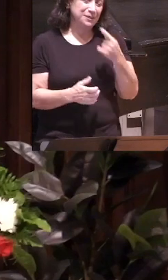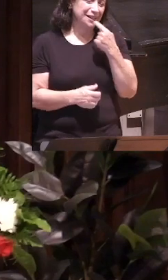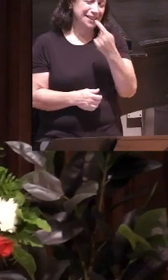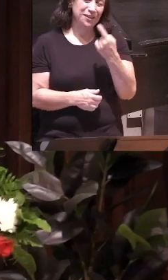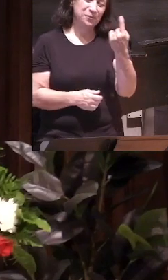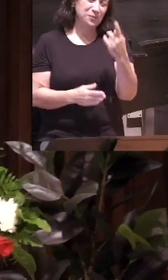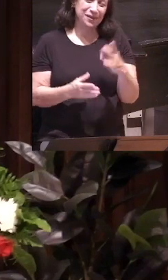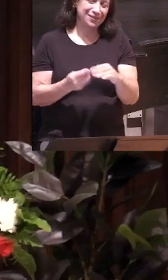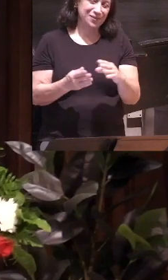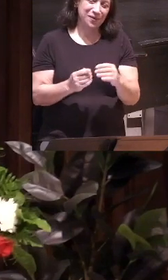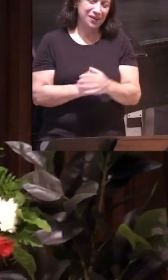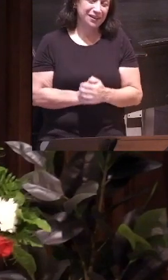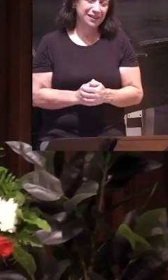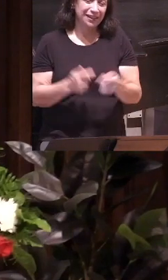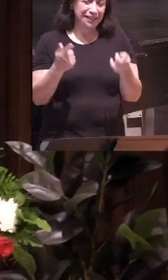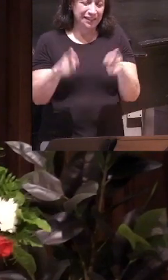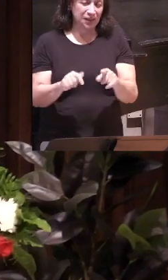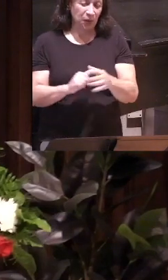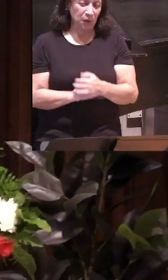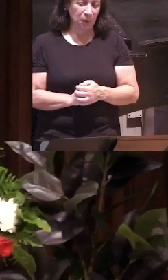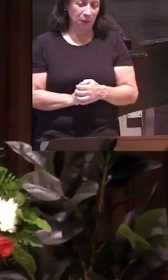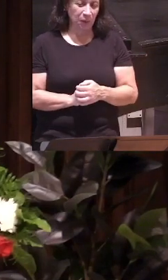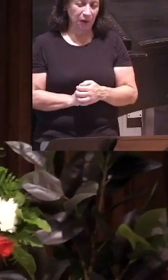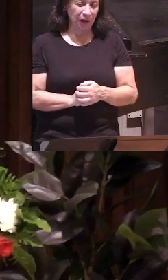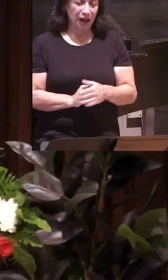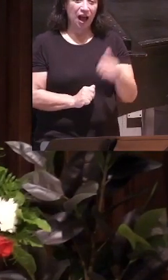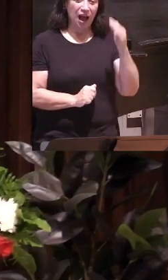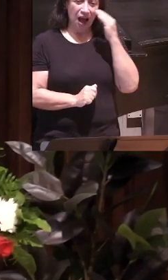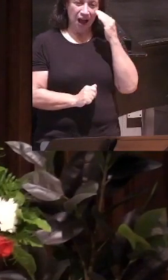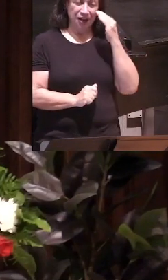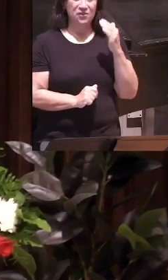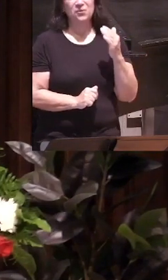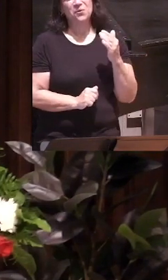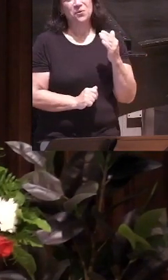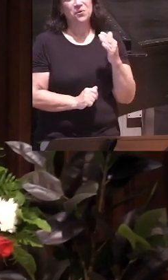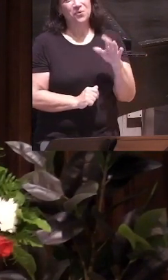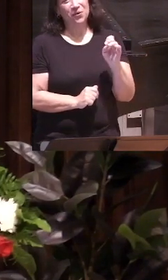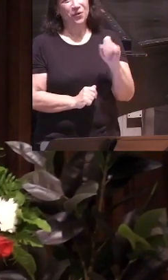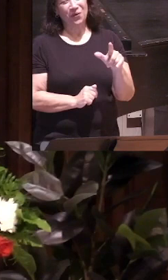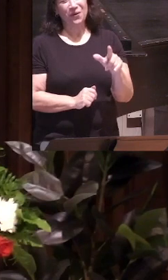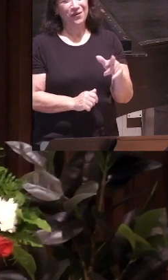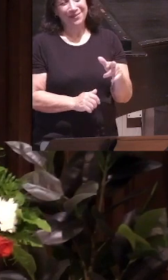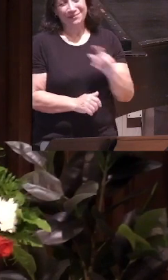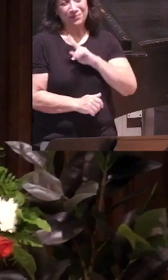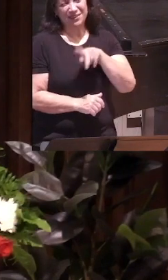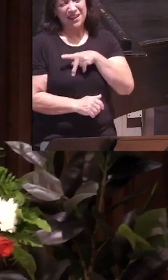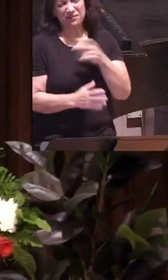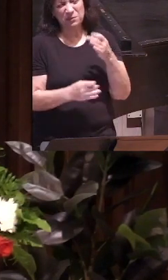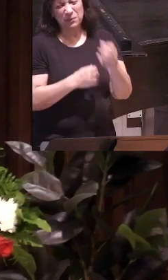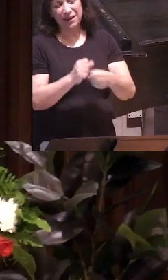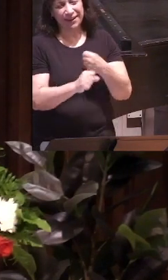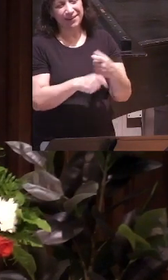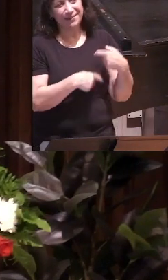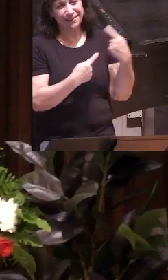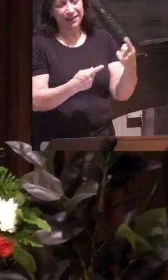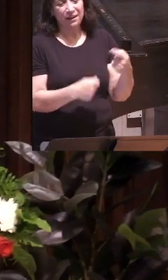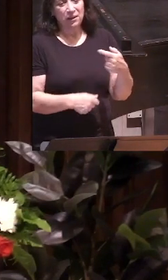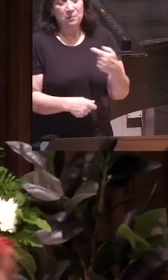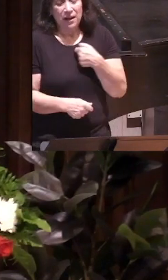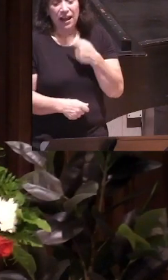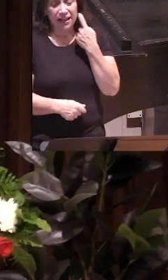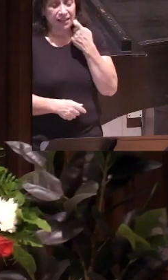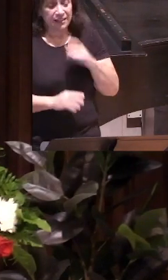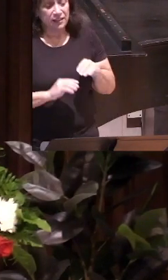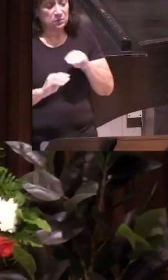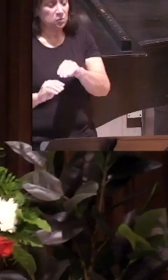one story. So I kind of knew who Earl was just, you know, for many years. And I hadn't been in Connecticut long, but